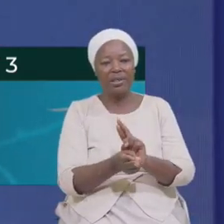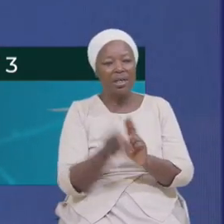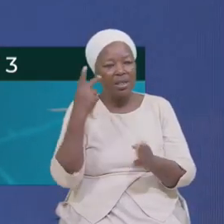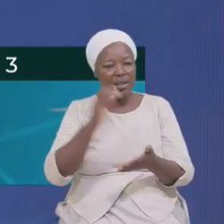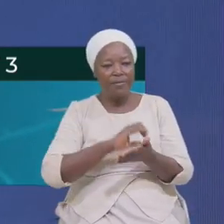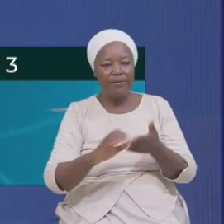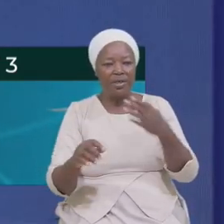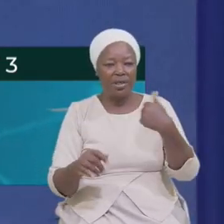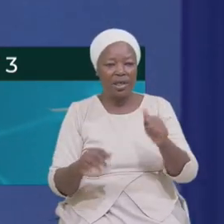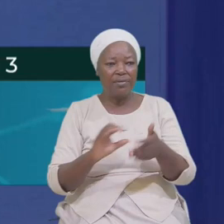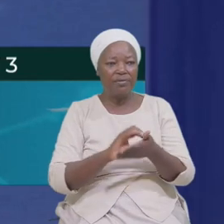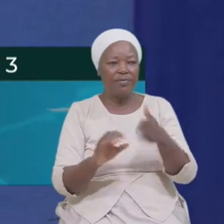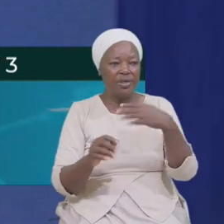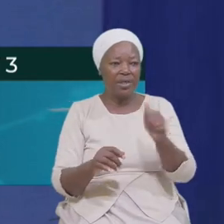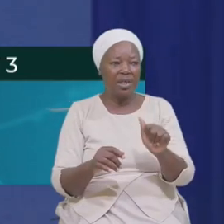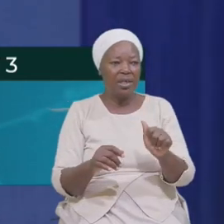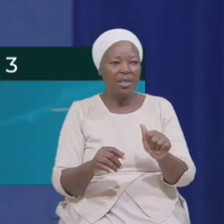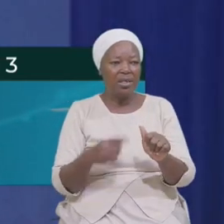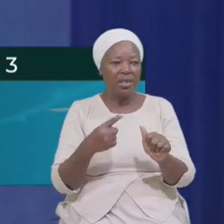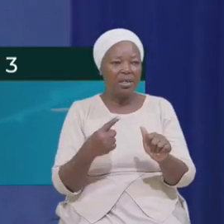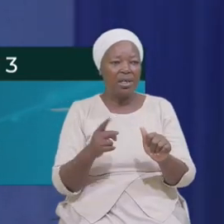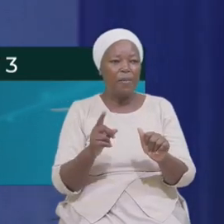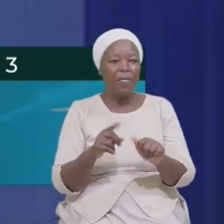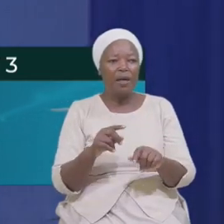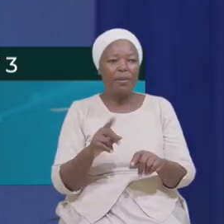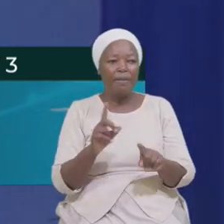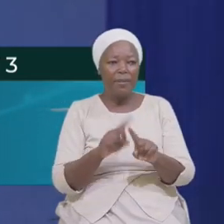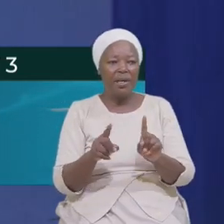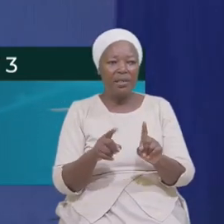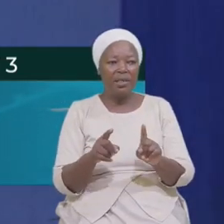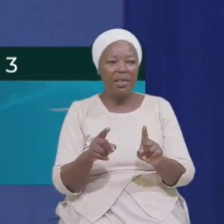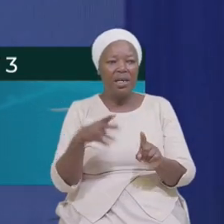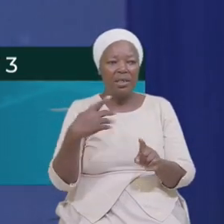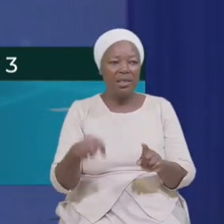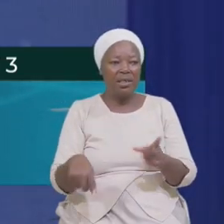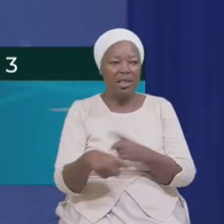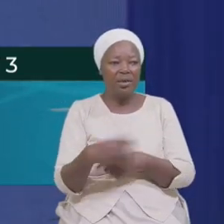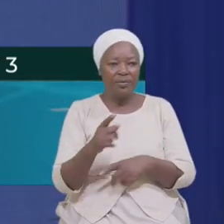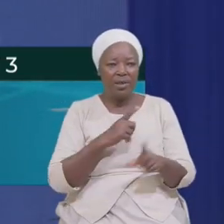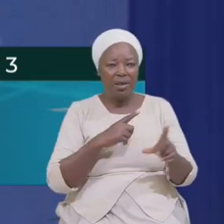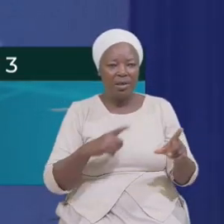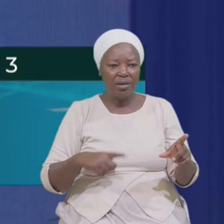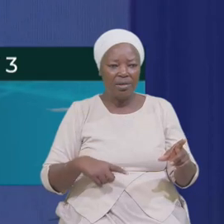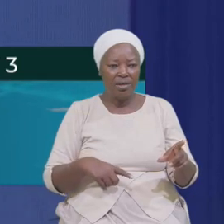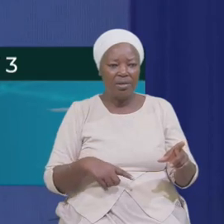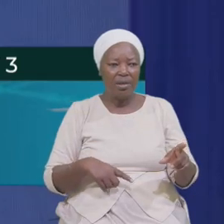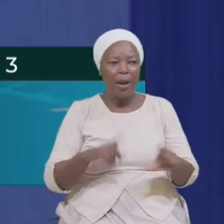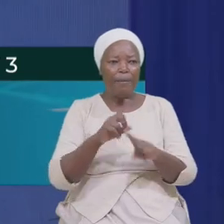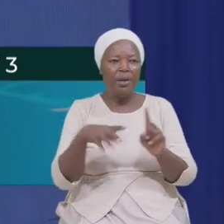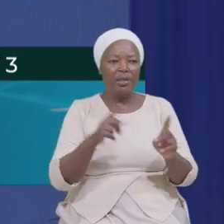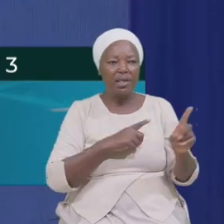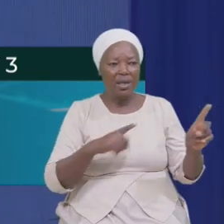verse 10 it says, in the day of the Lord, it says, but the day of